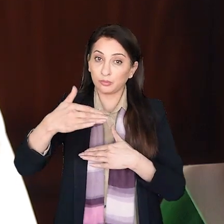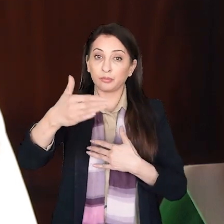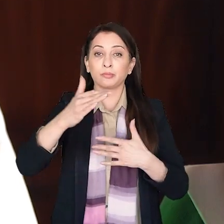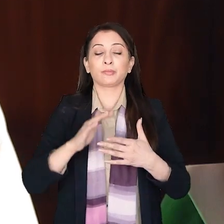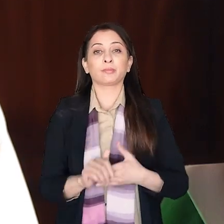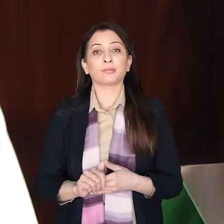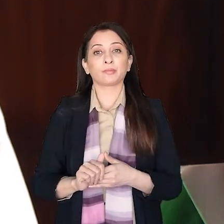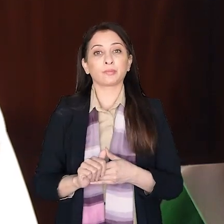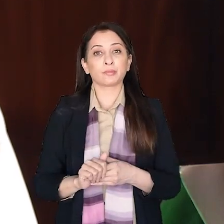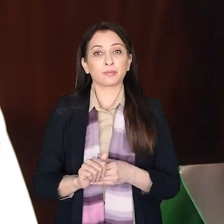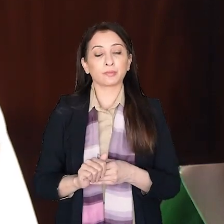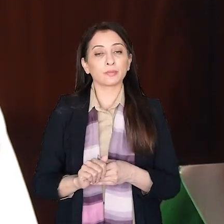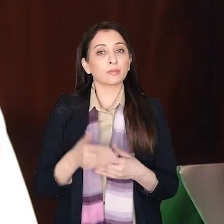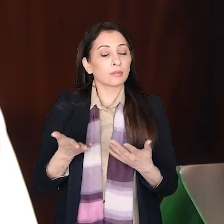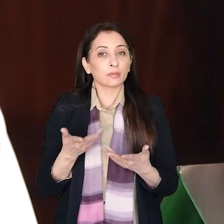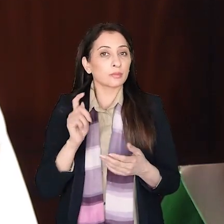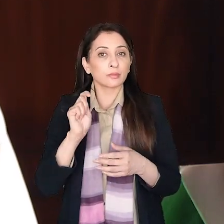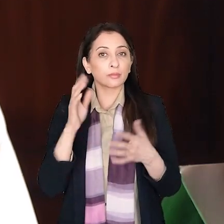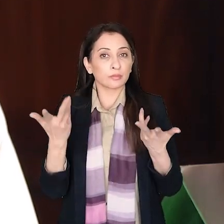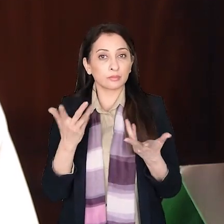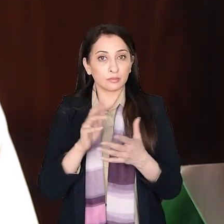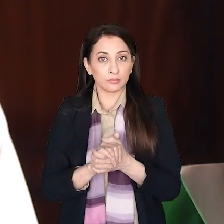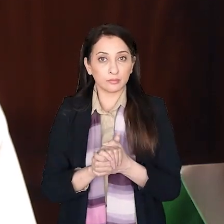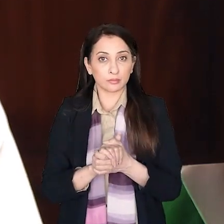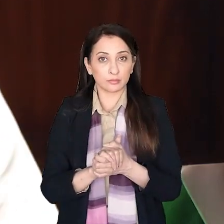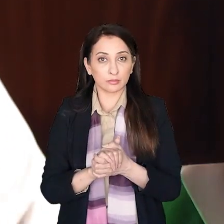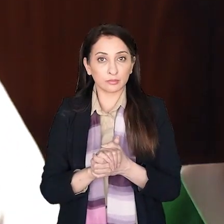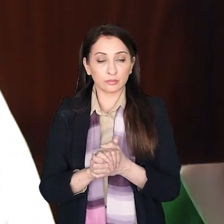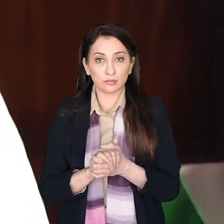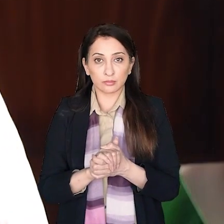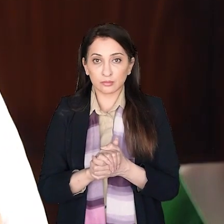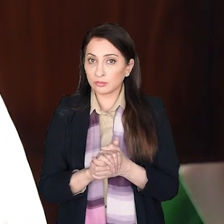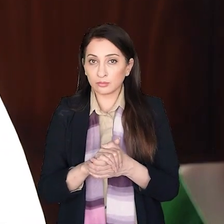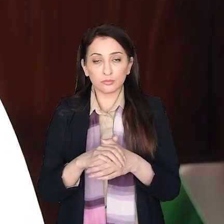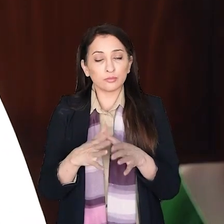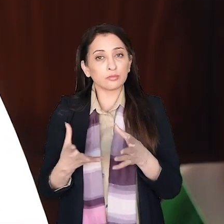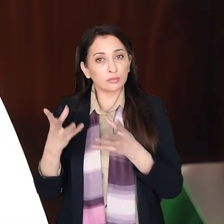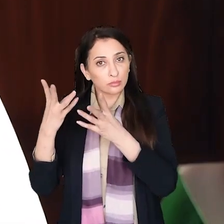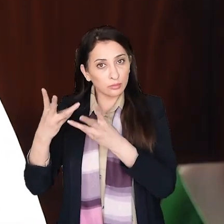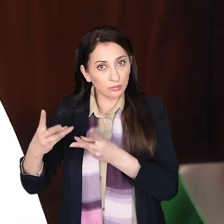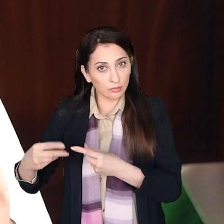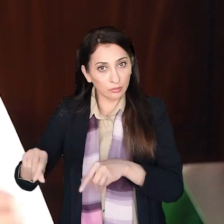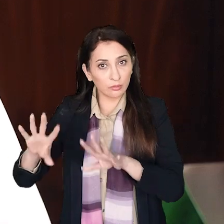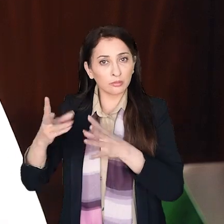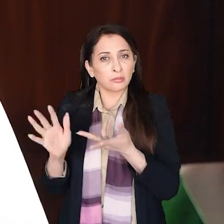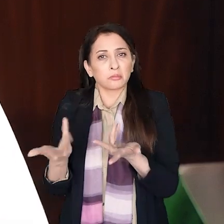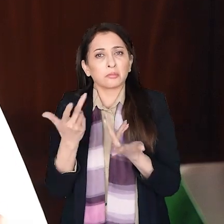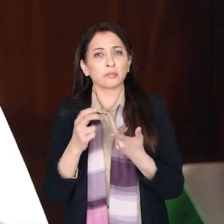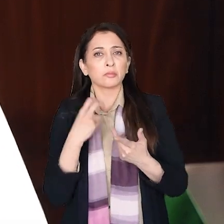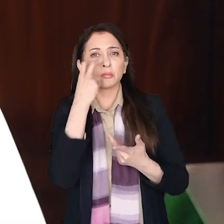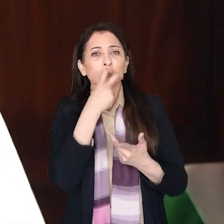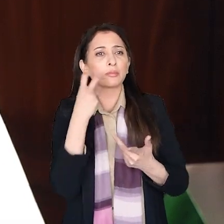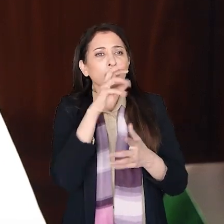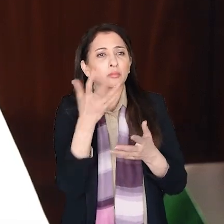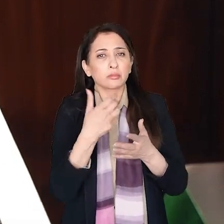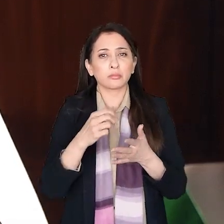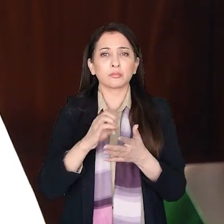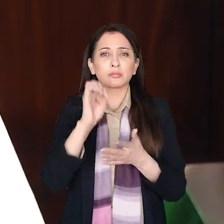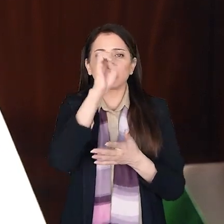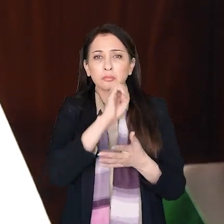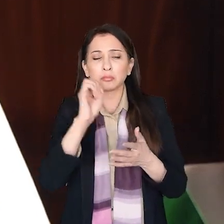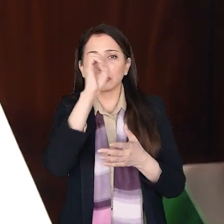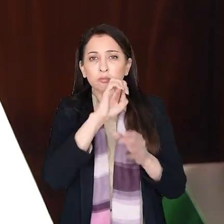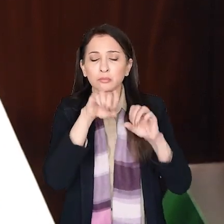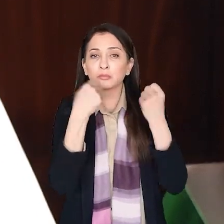this. Essentially, what they're doing is they sort all of these waste textiles, whether they're from Africa, the States, the